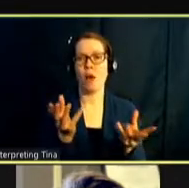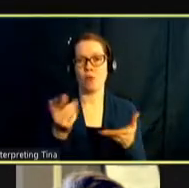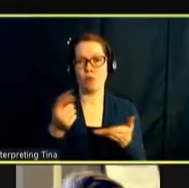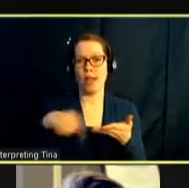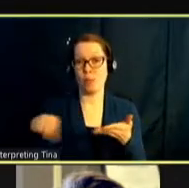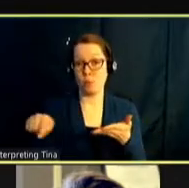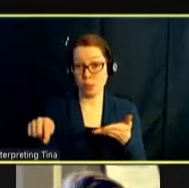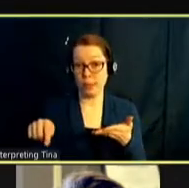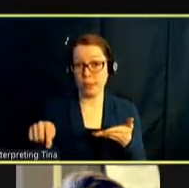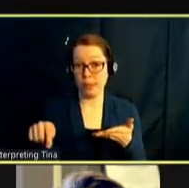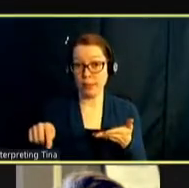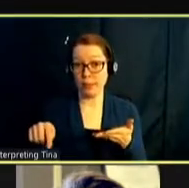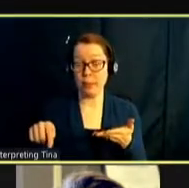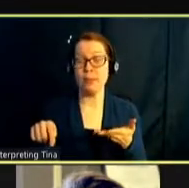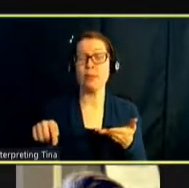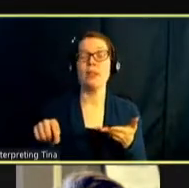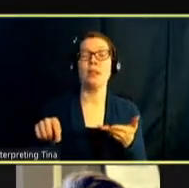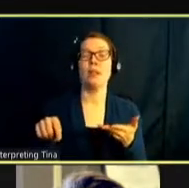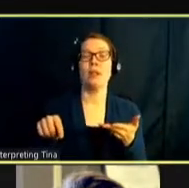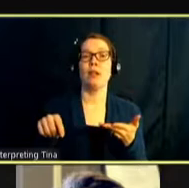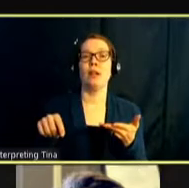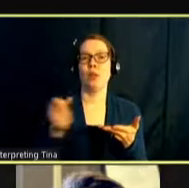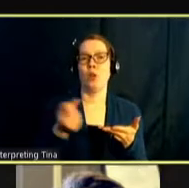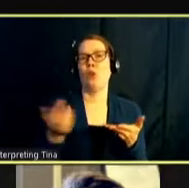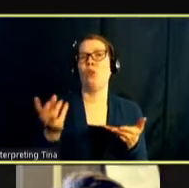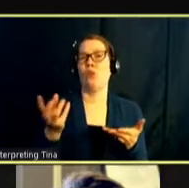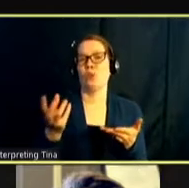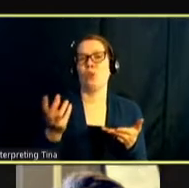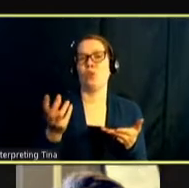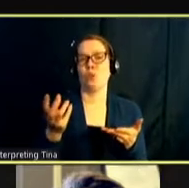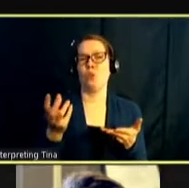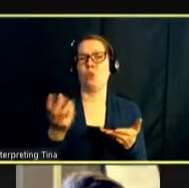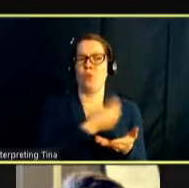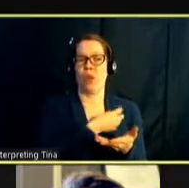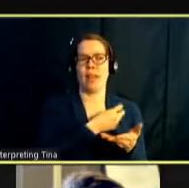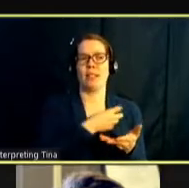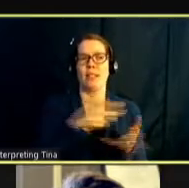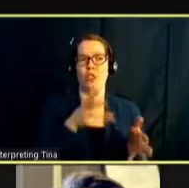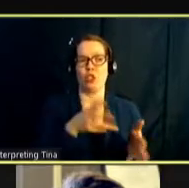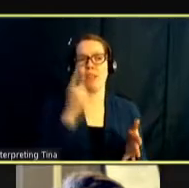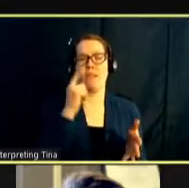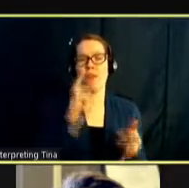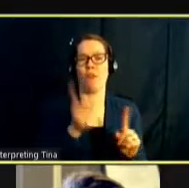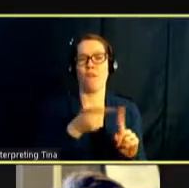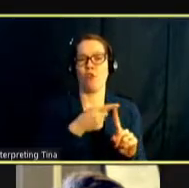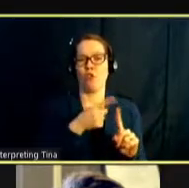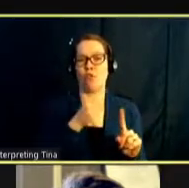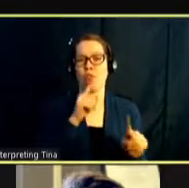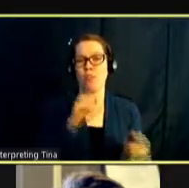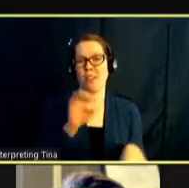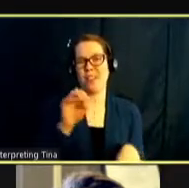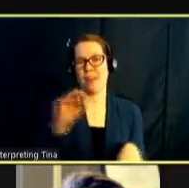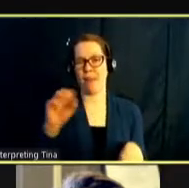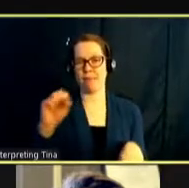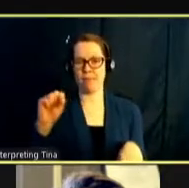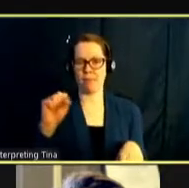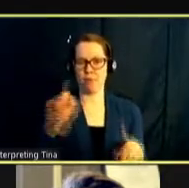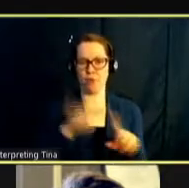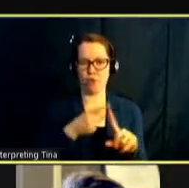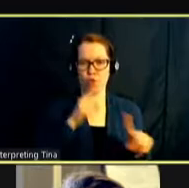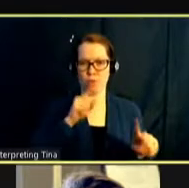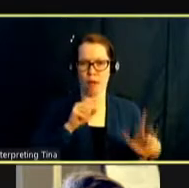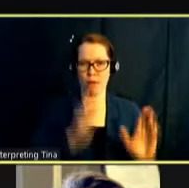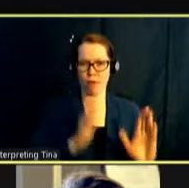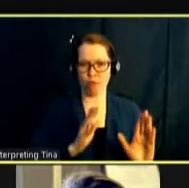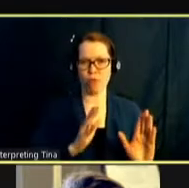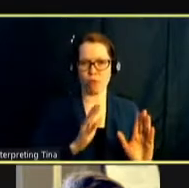week. There's some doses that are sitting there for first responders. So when we're,